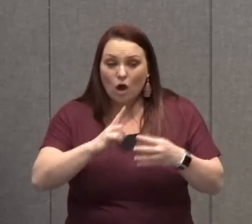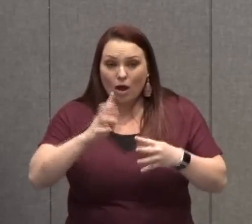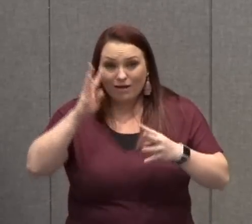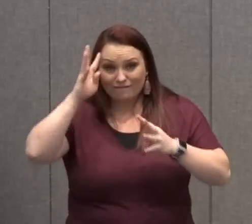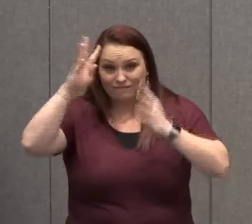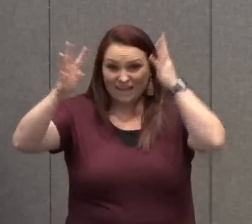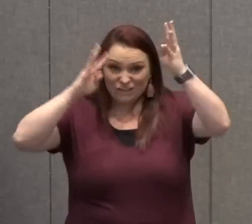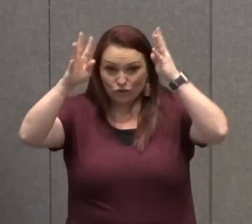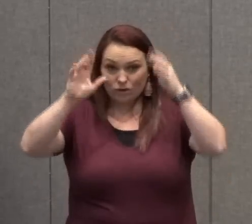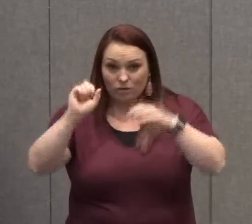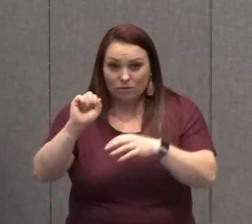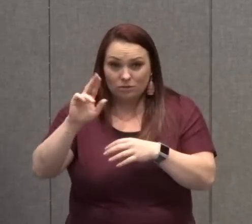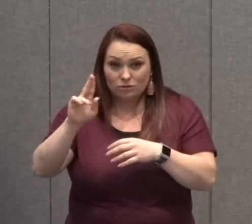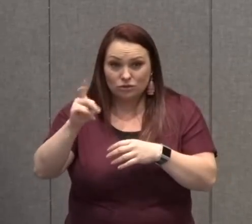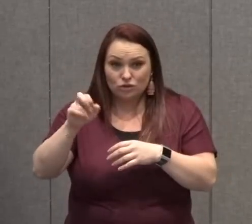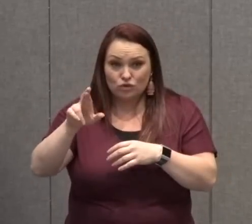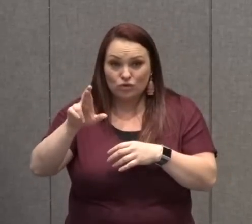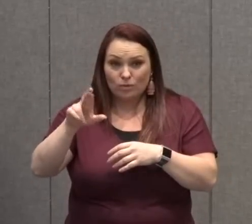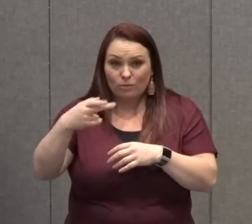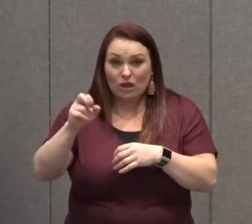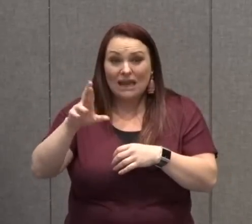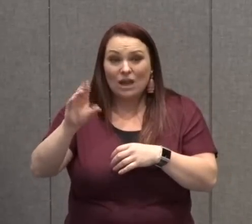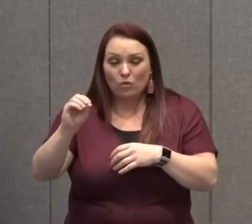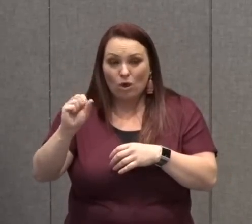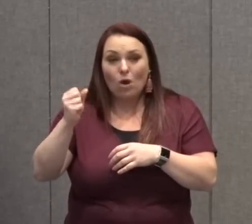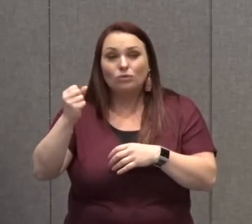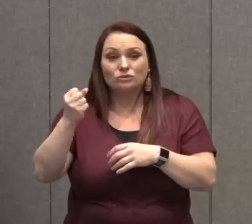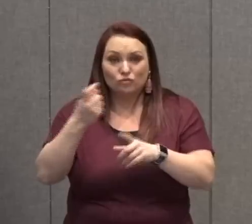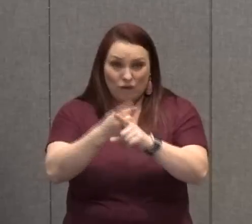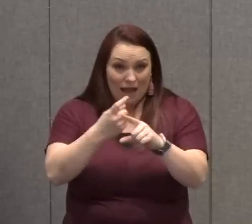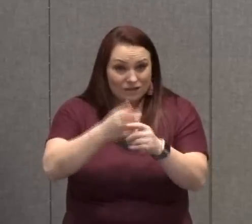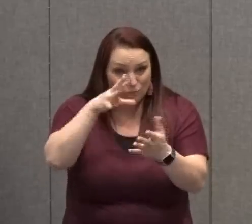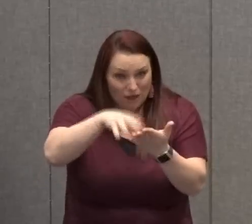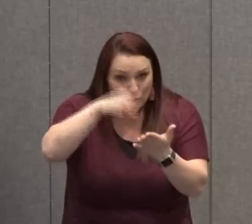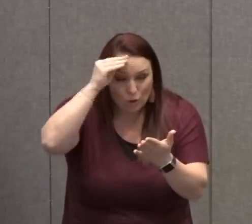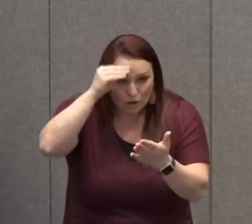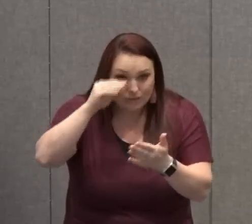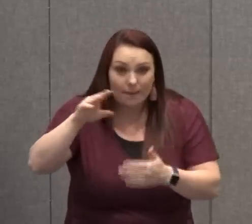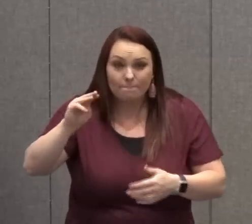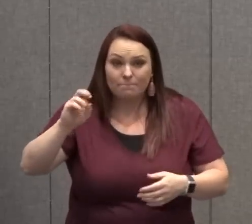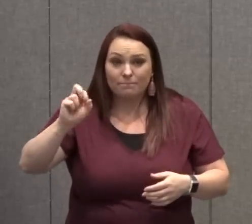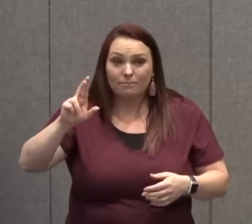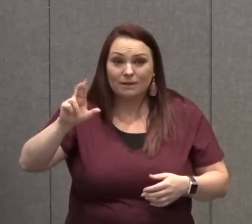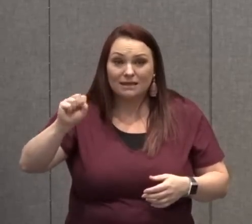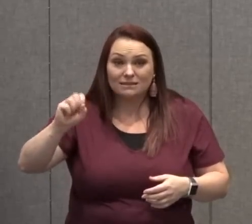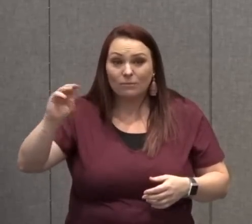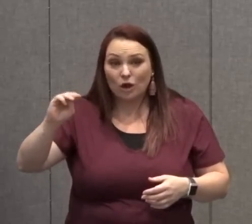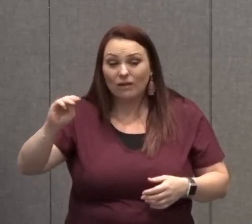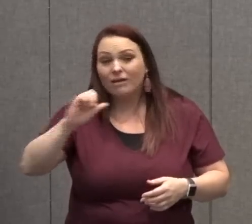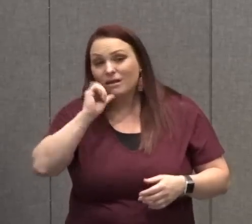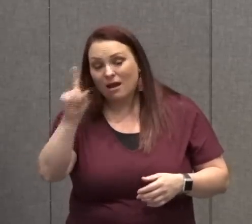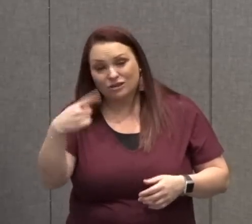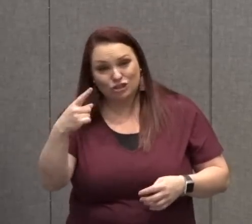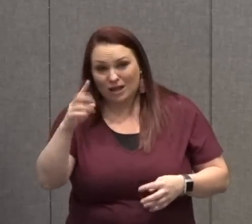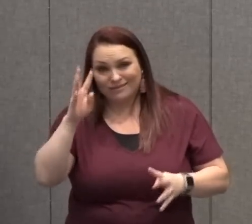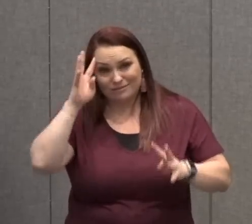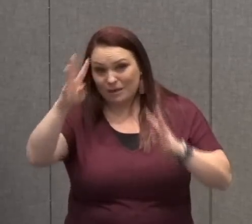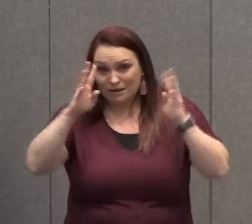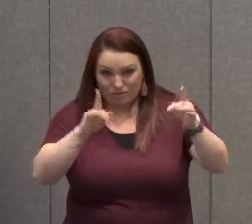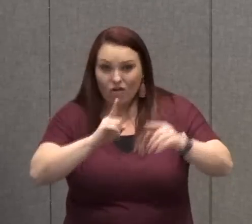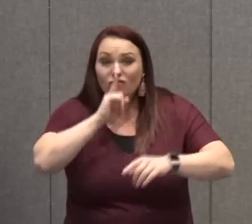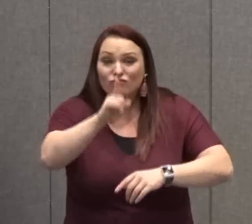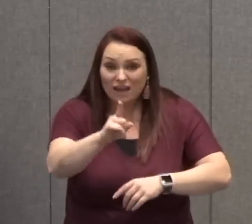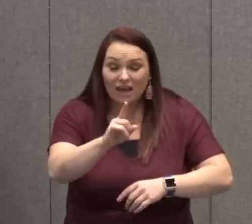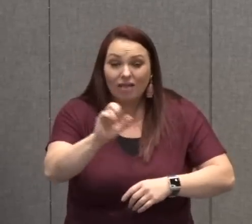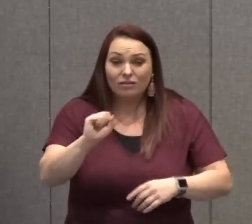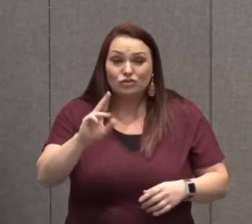fictional superheroes ding ding ding ding as we learned in that lesson or Ms. Martindale did they're not just fictional they're real